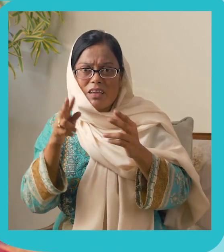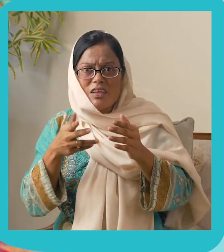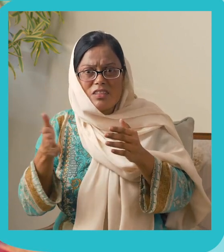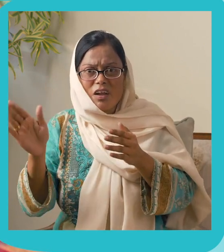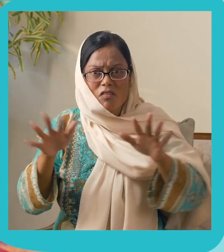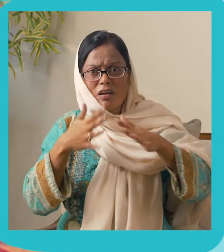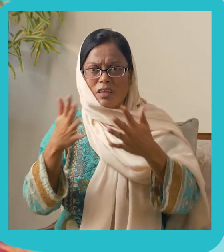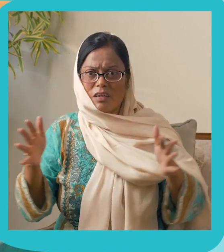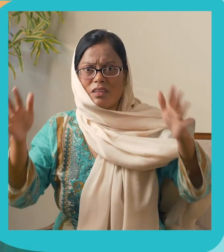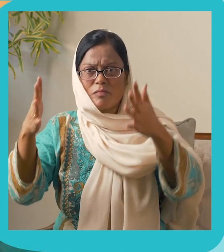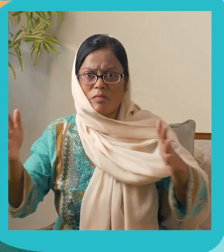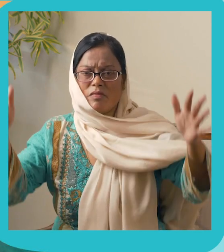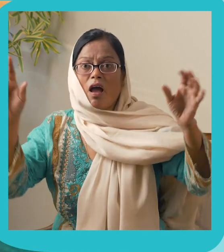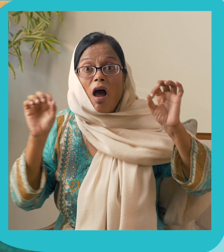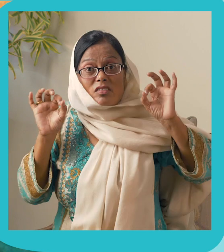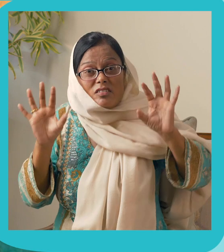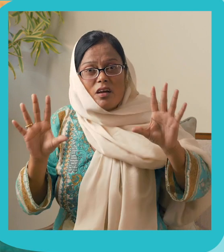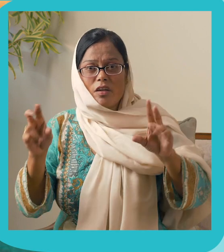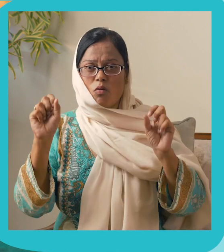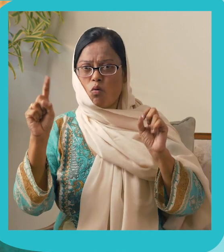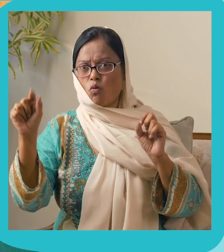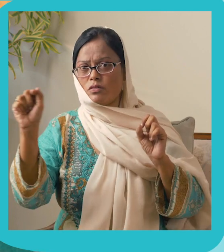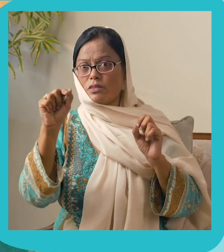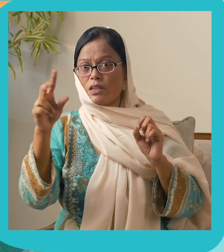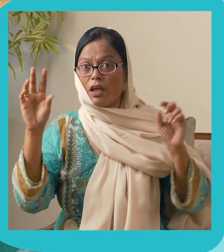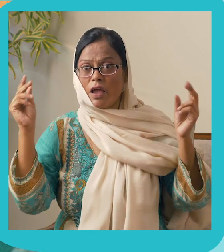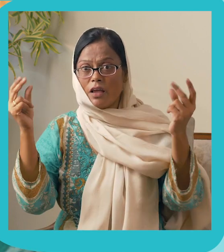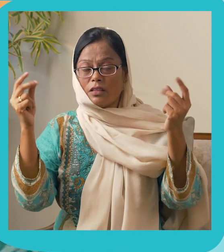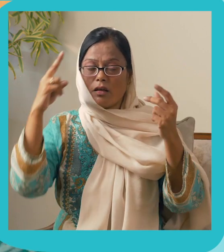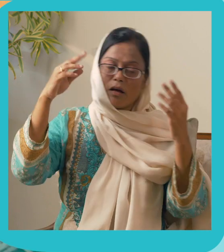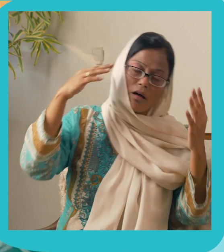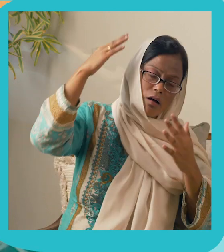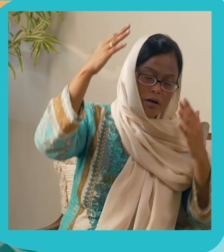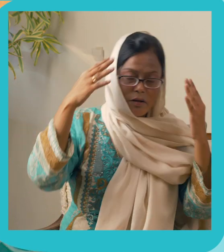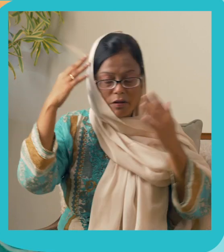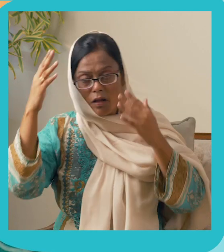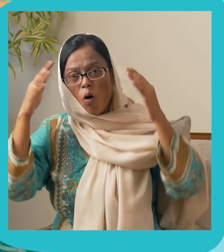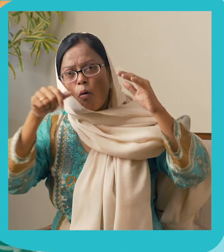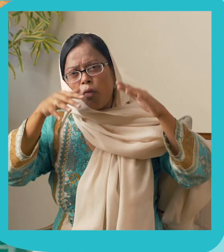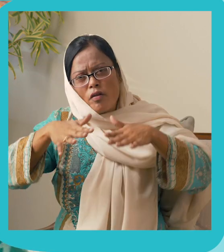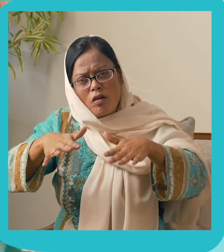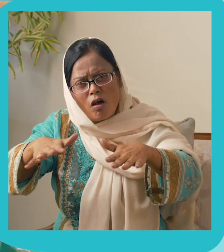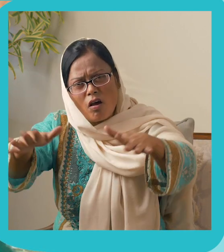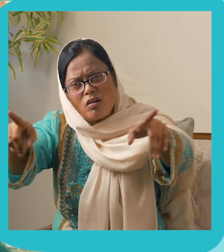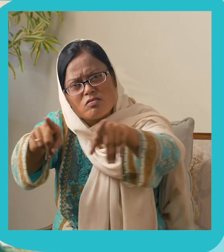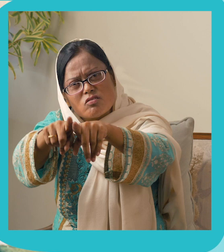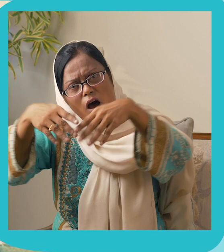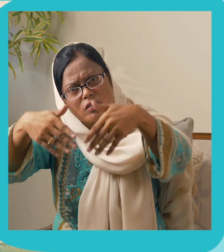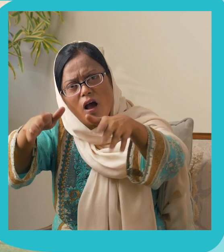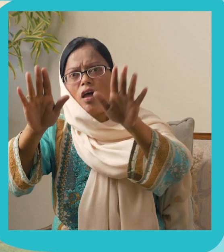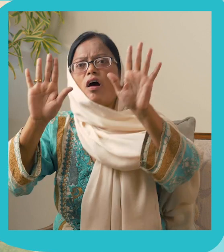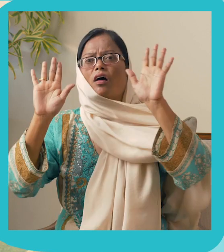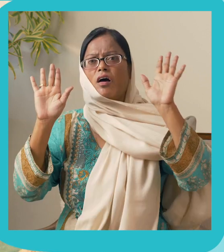But before he knew it, he felt himself being sucked into a swirl of garbage.